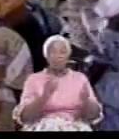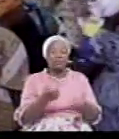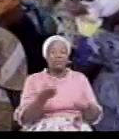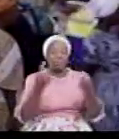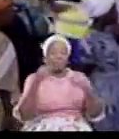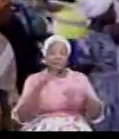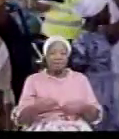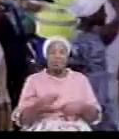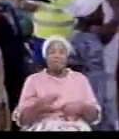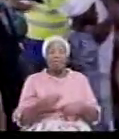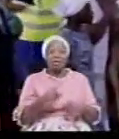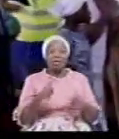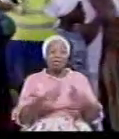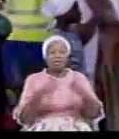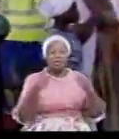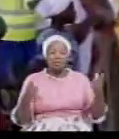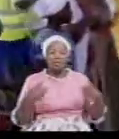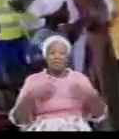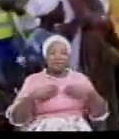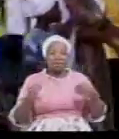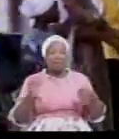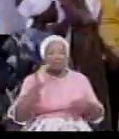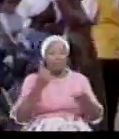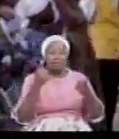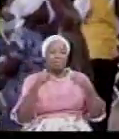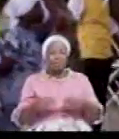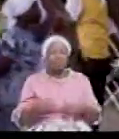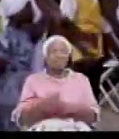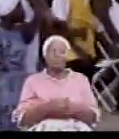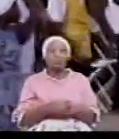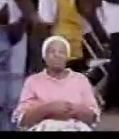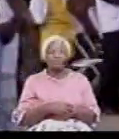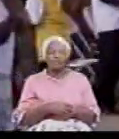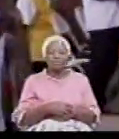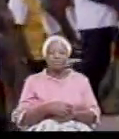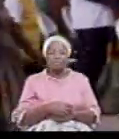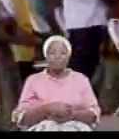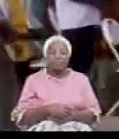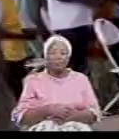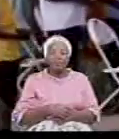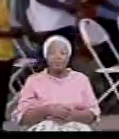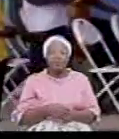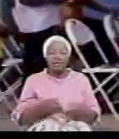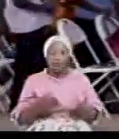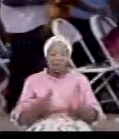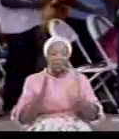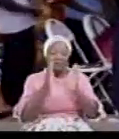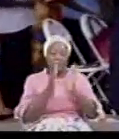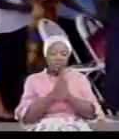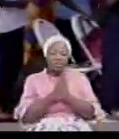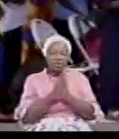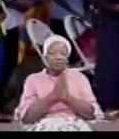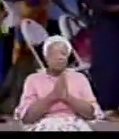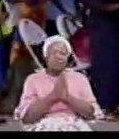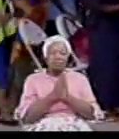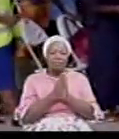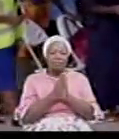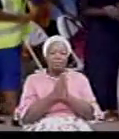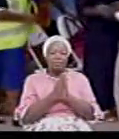healing, unprecedented deliverance, unprecedented deliverance will begin to